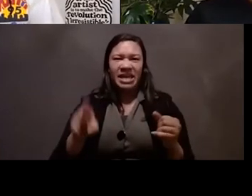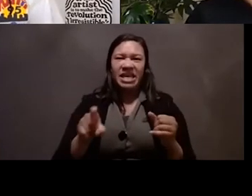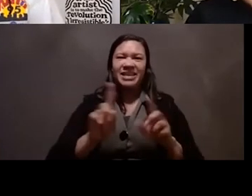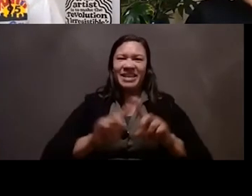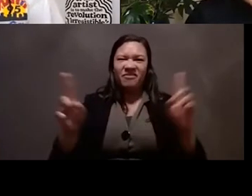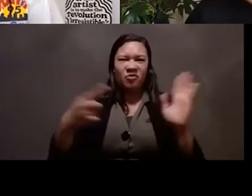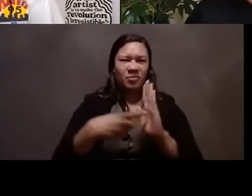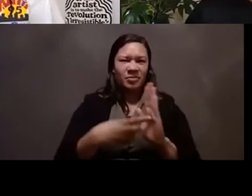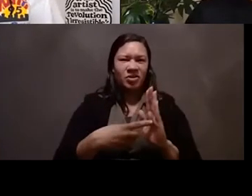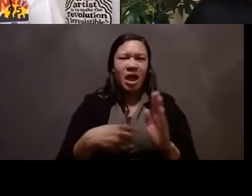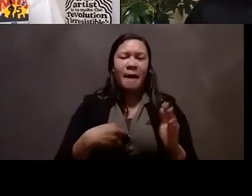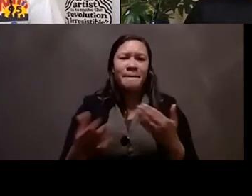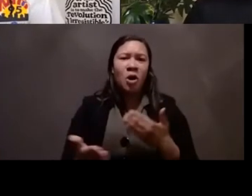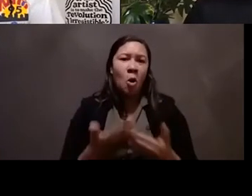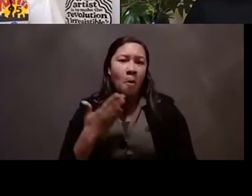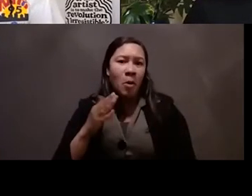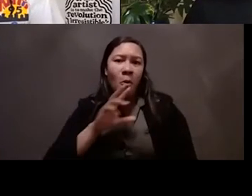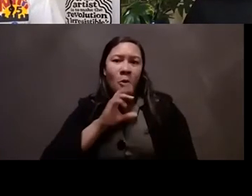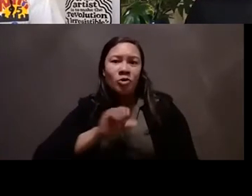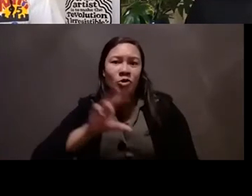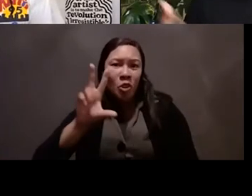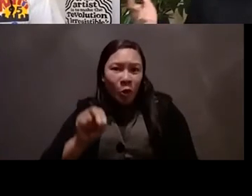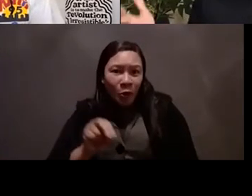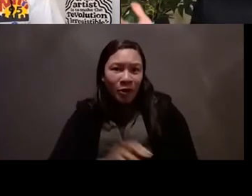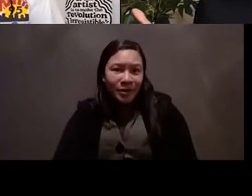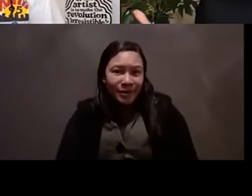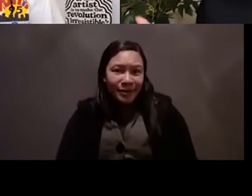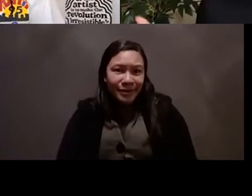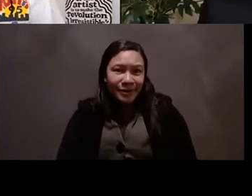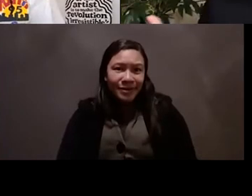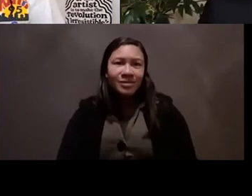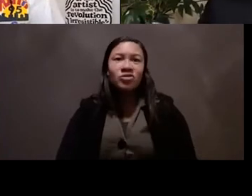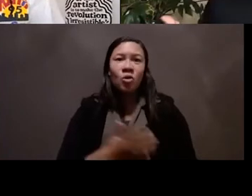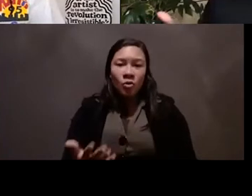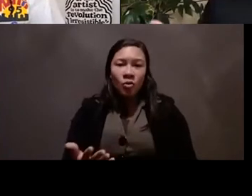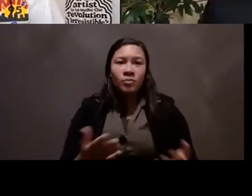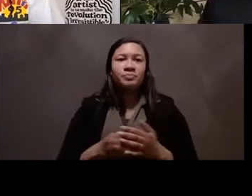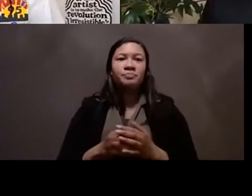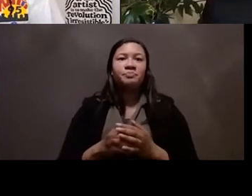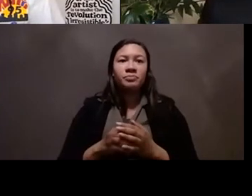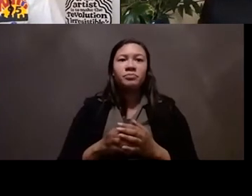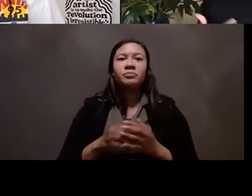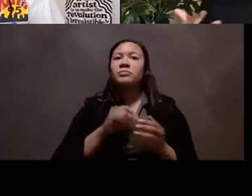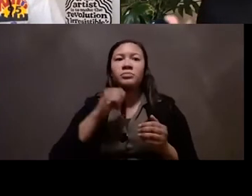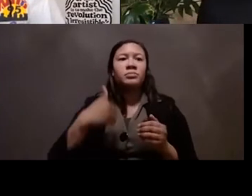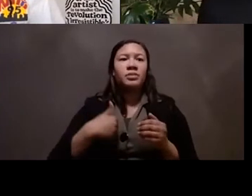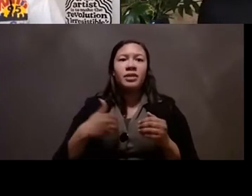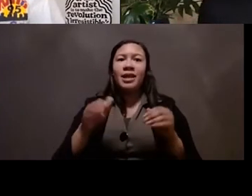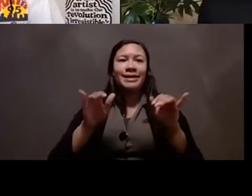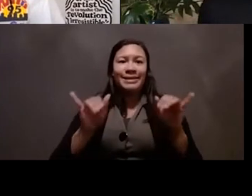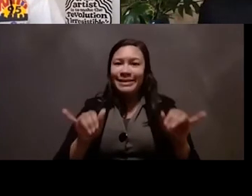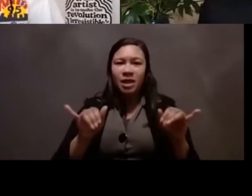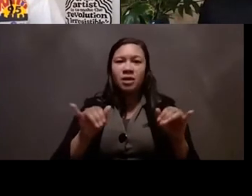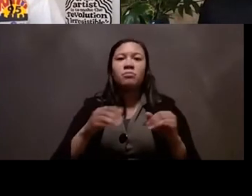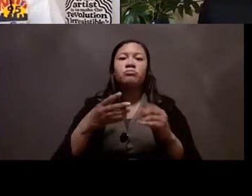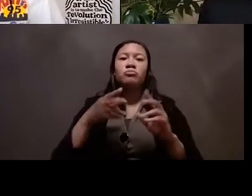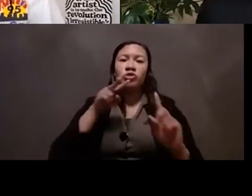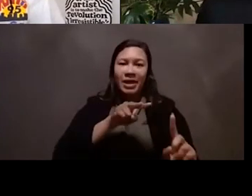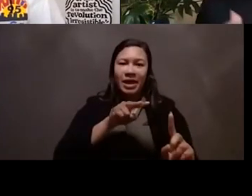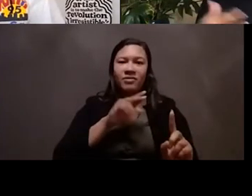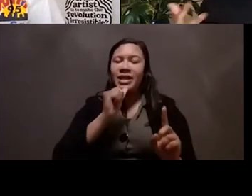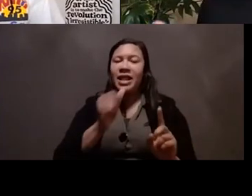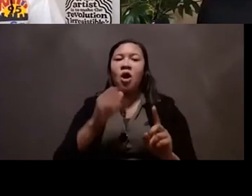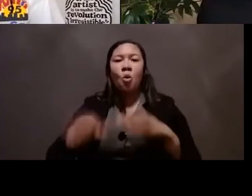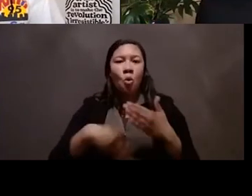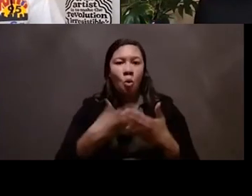near 30, right? Because I didn't have the same kind of perspective. I hadn't had all of these experiences.